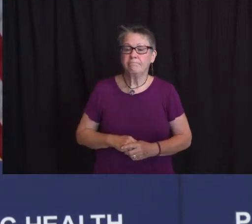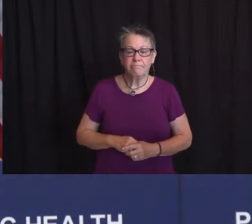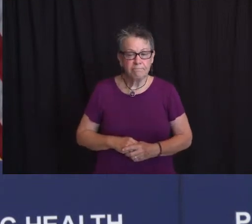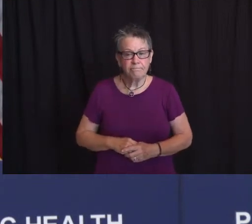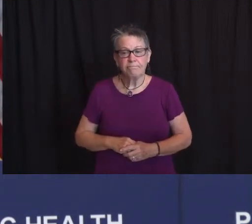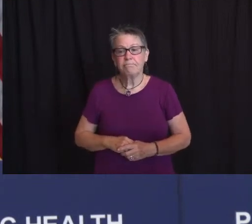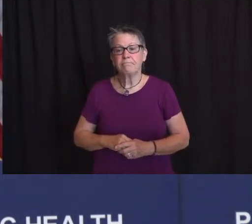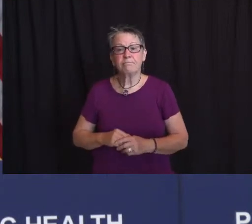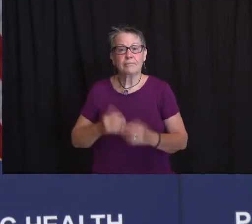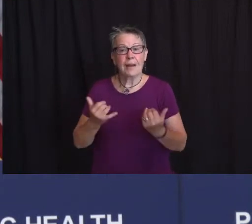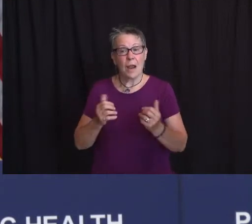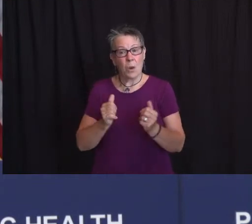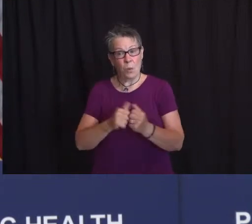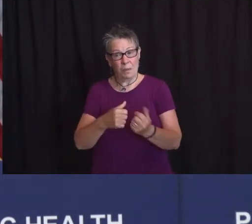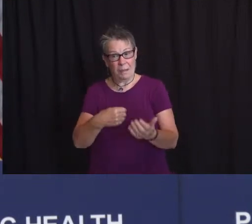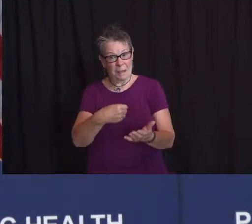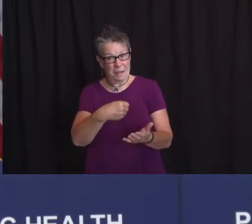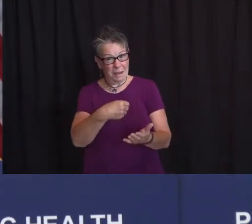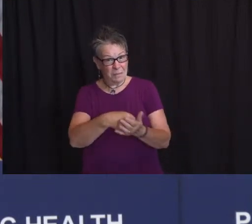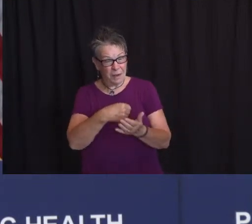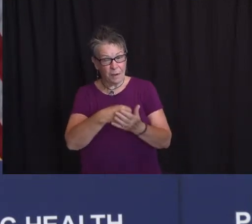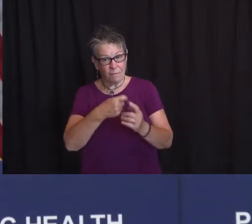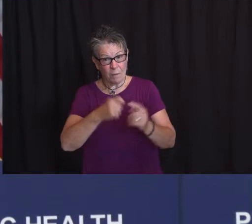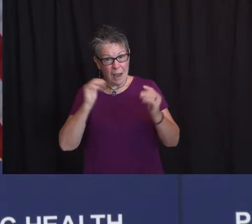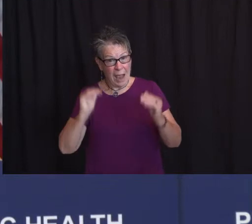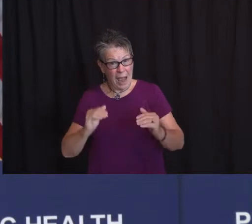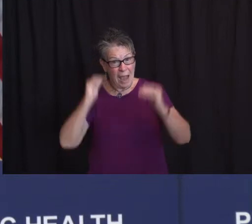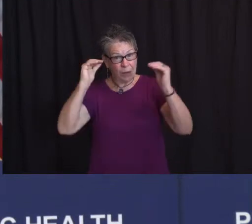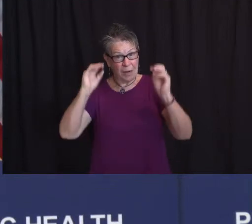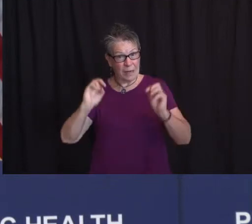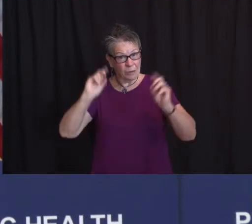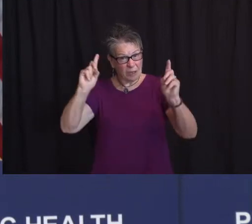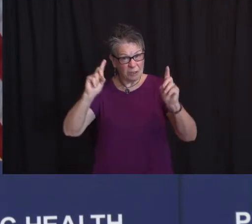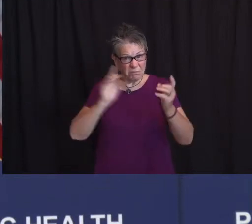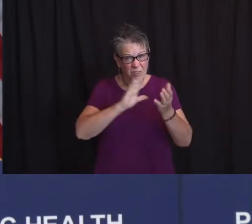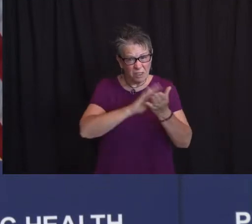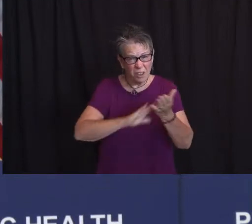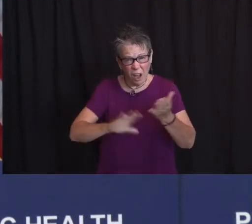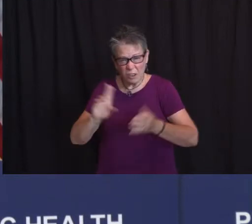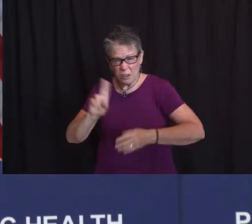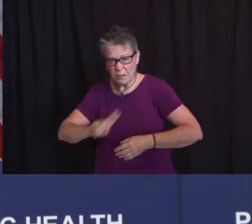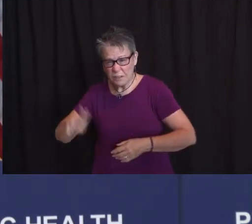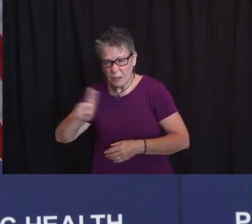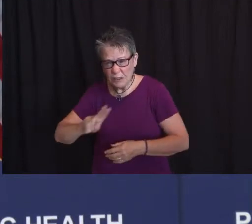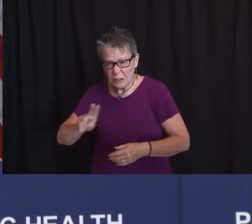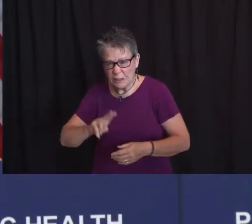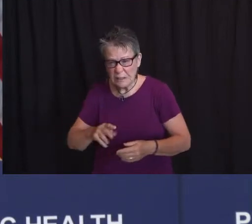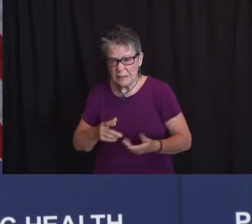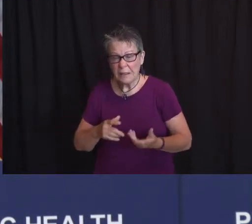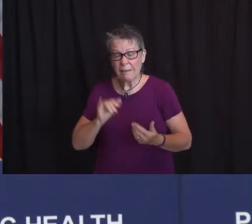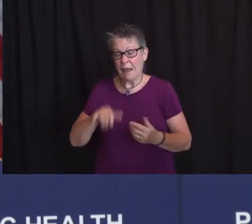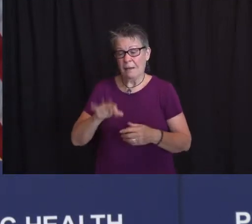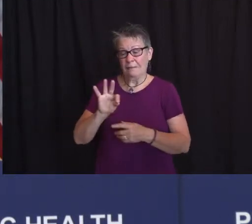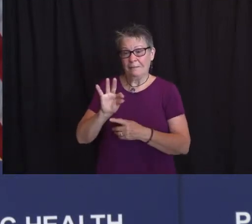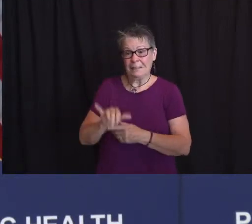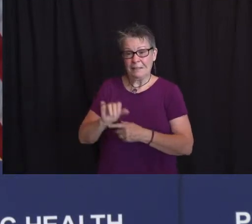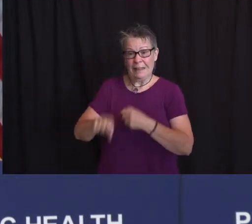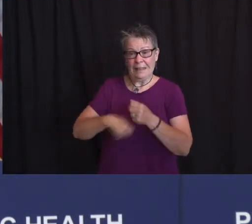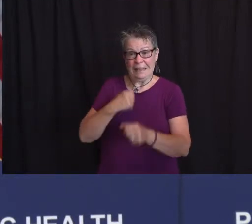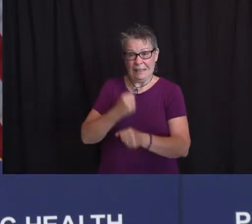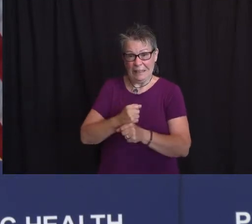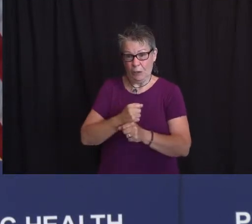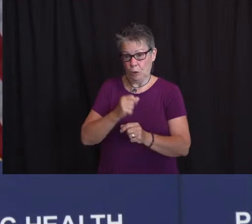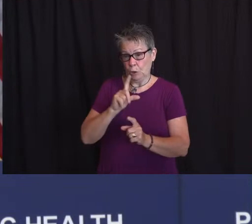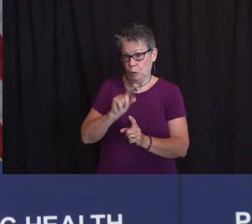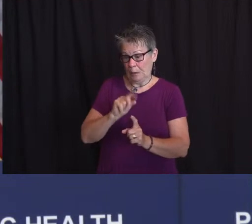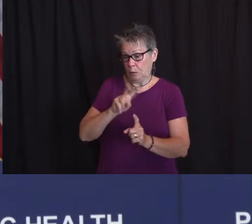through our fiscal year 22 budget, we remain committed to ensuring students have equitable, affordable access to quality